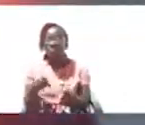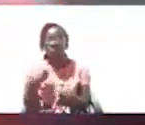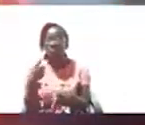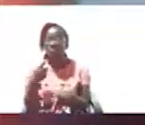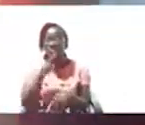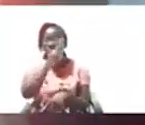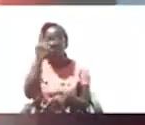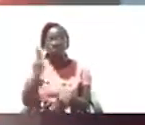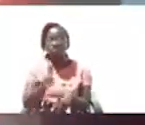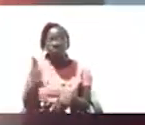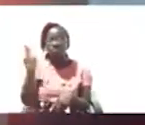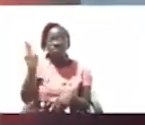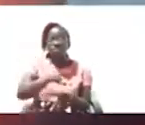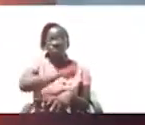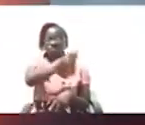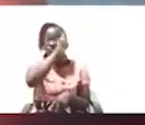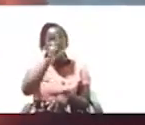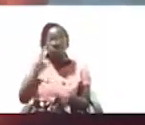You are good for nothing.